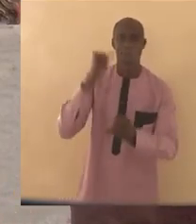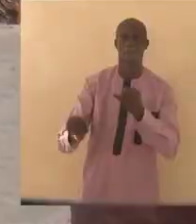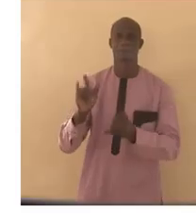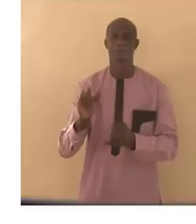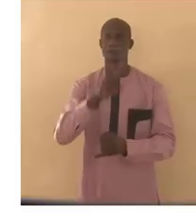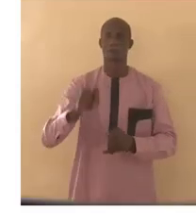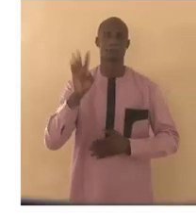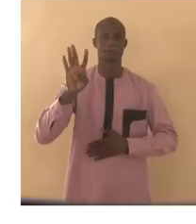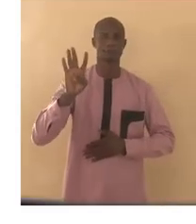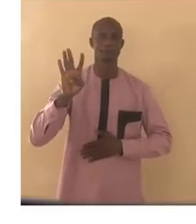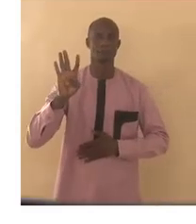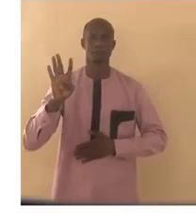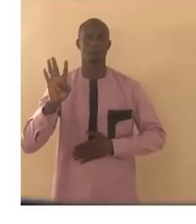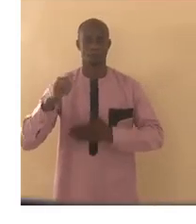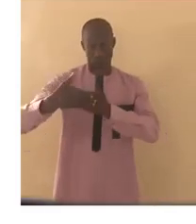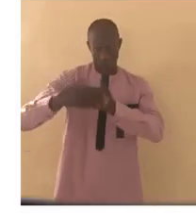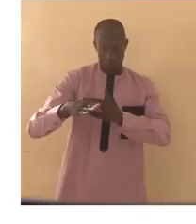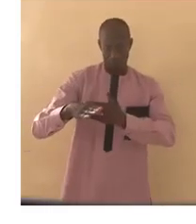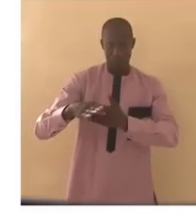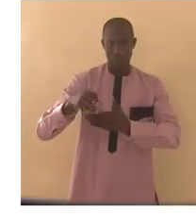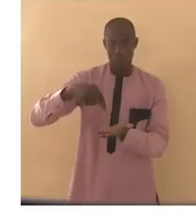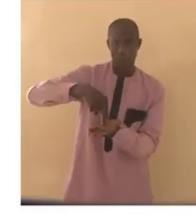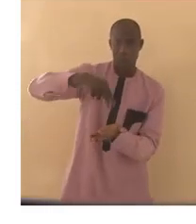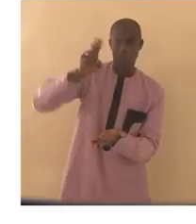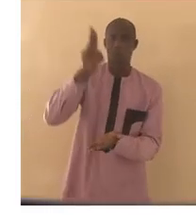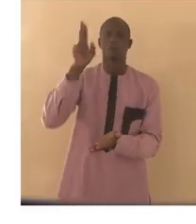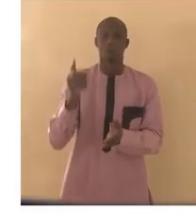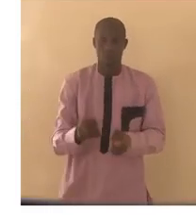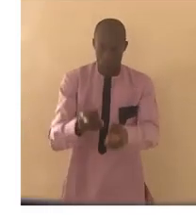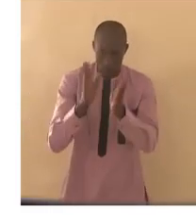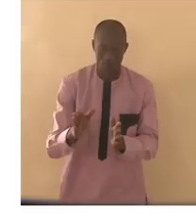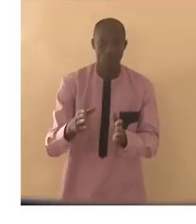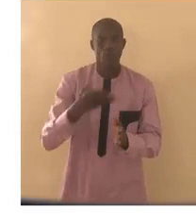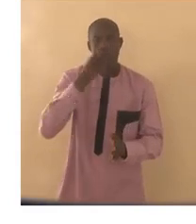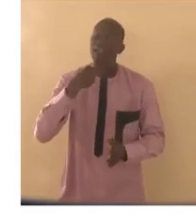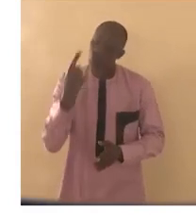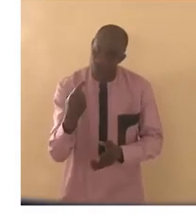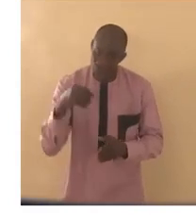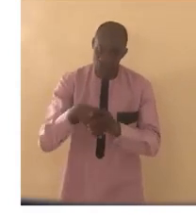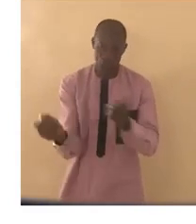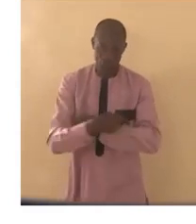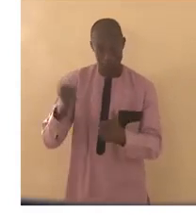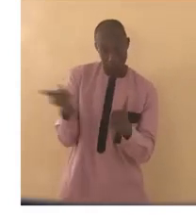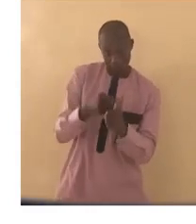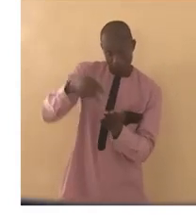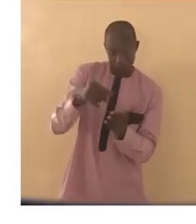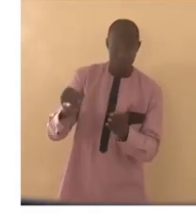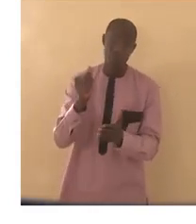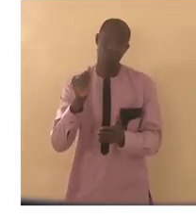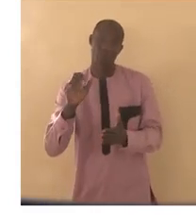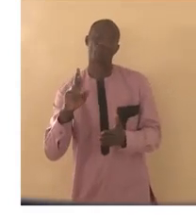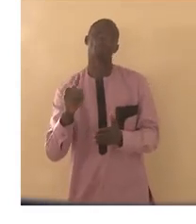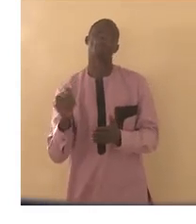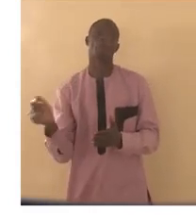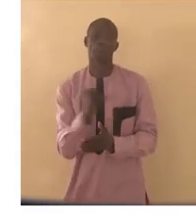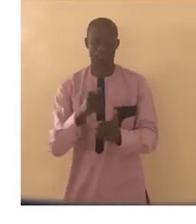And finally, question four. After the ascension, the disciples were told in today's first reading from Acts of